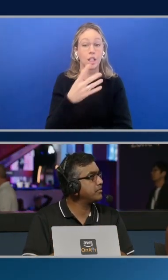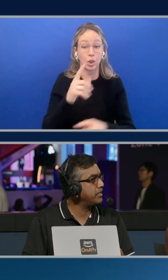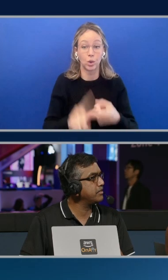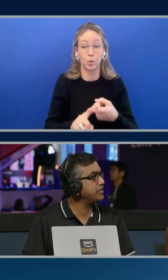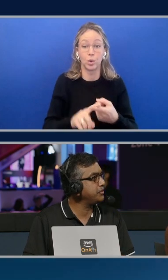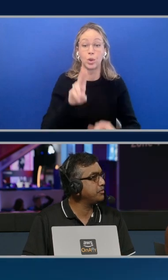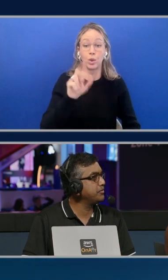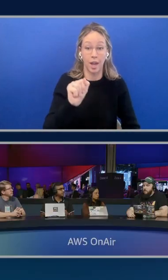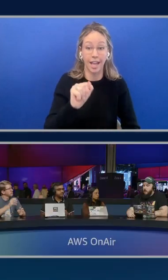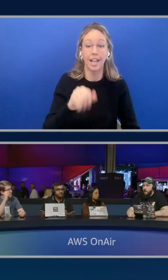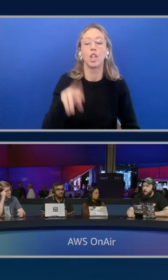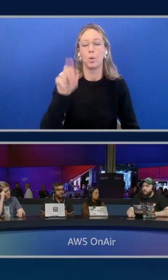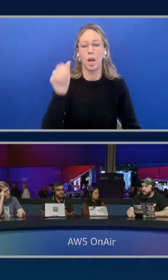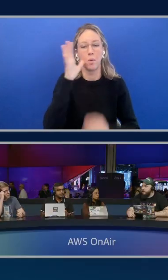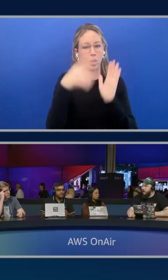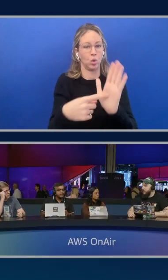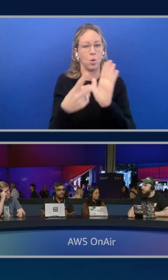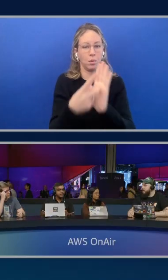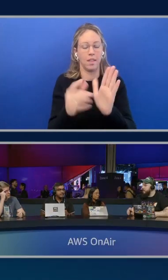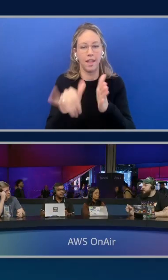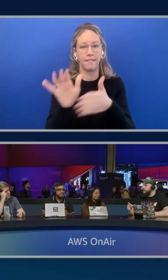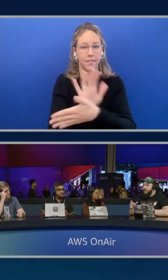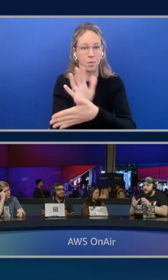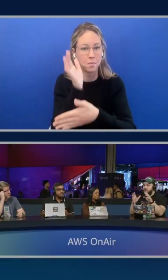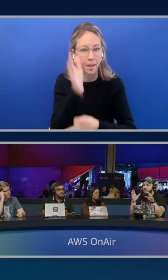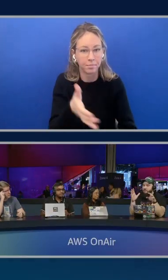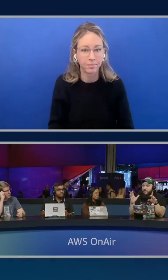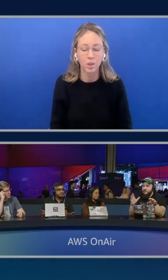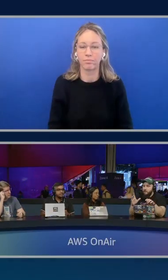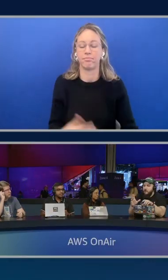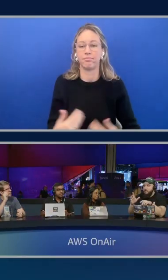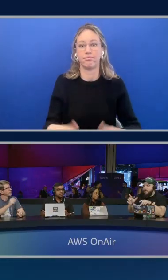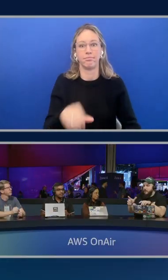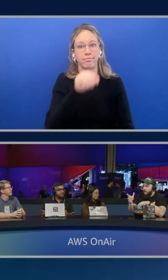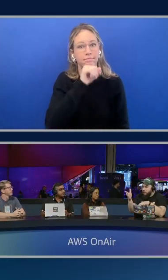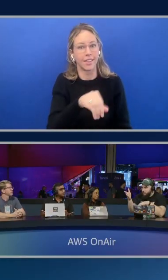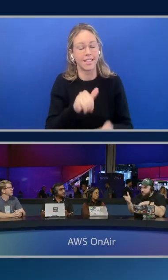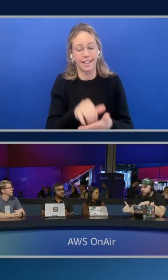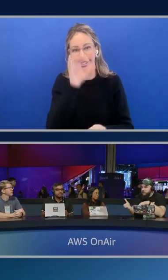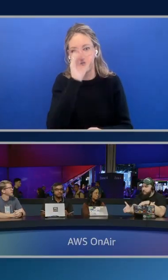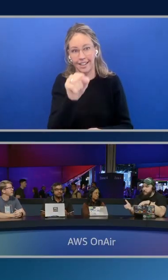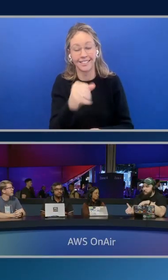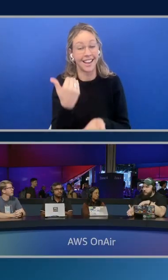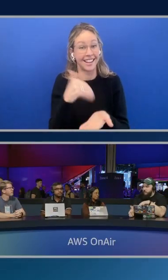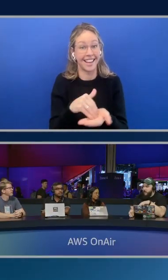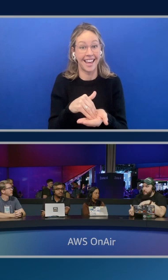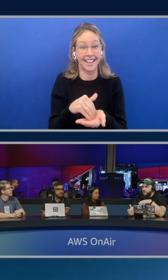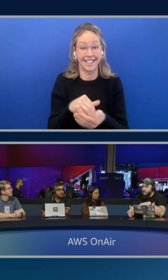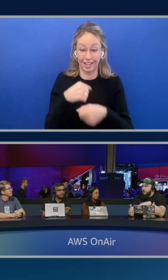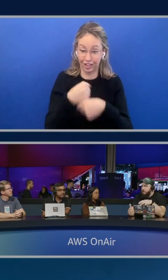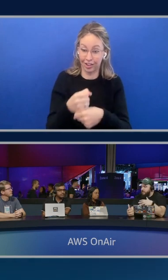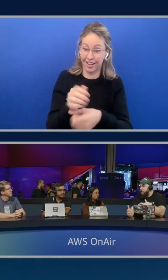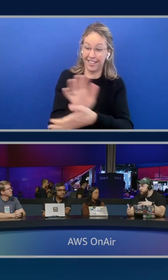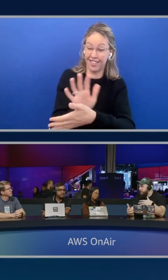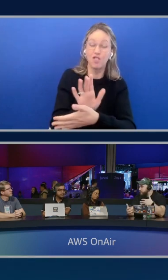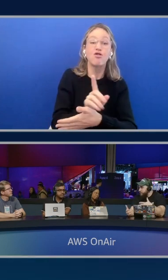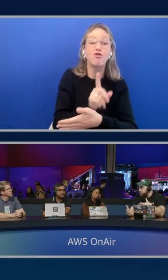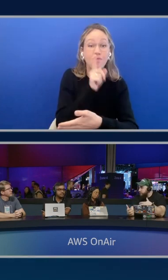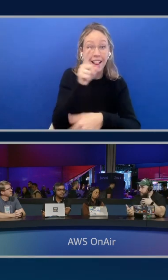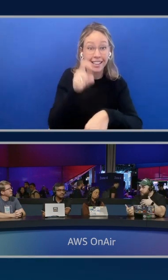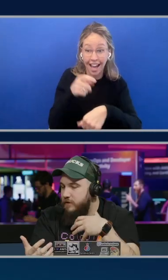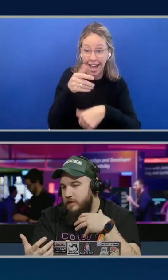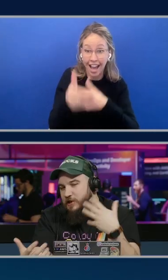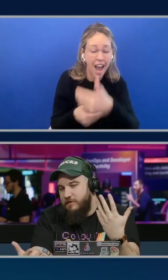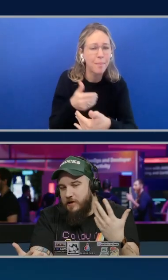going to display the video. I love that. I love that. I think that's such a fascinating thing, because again, generating video in real time is still very